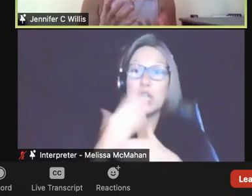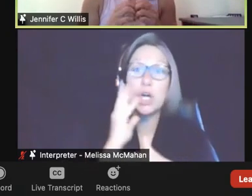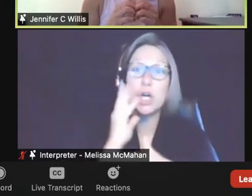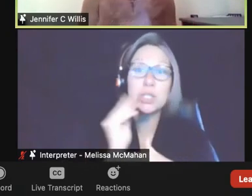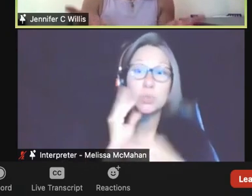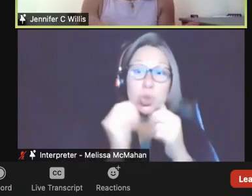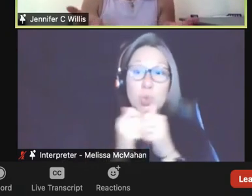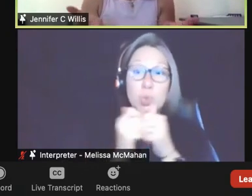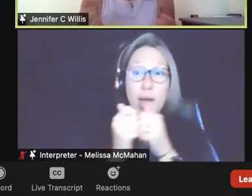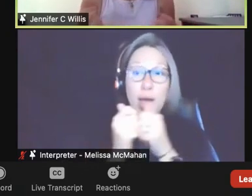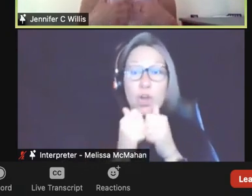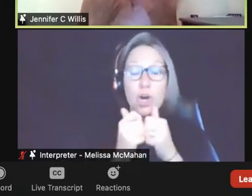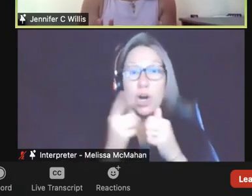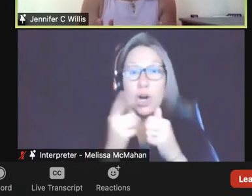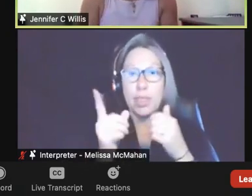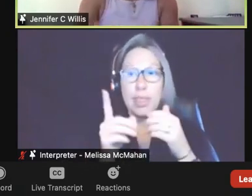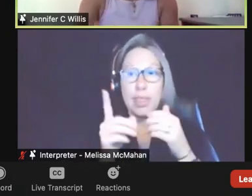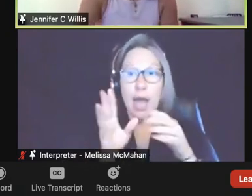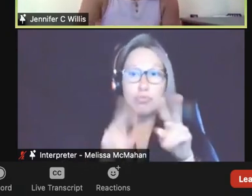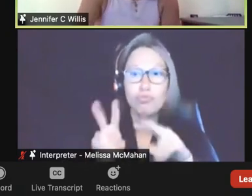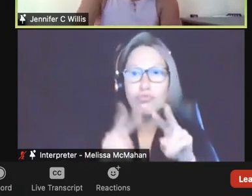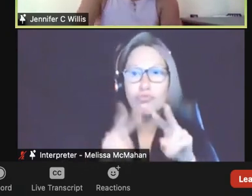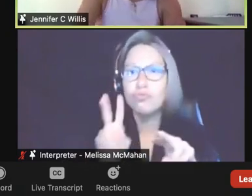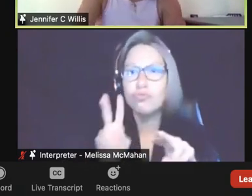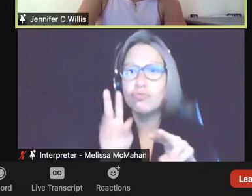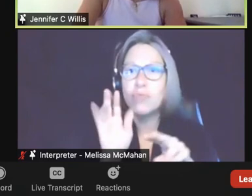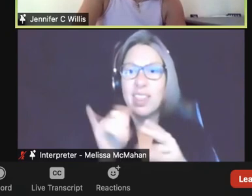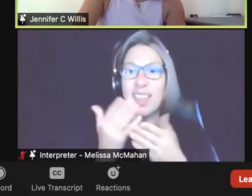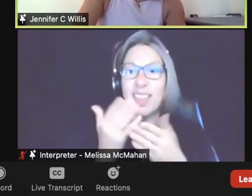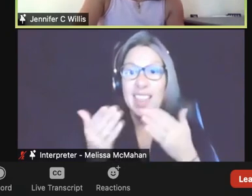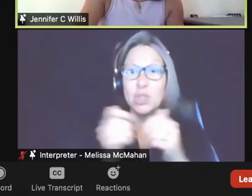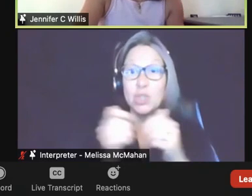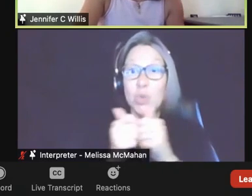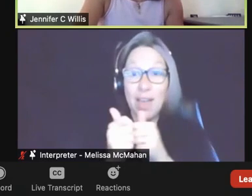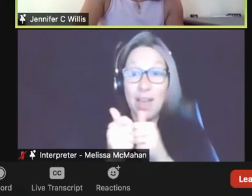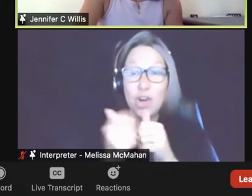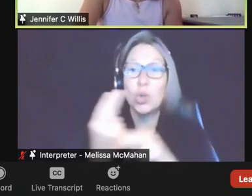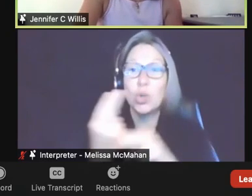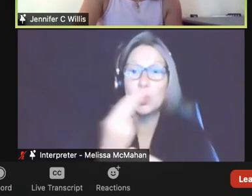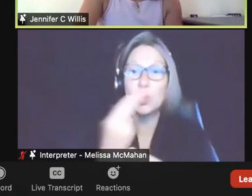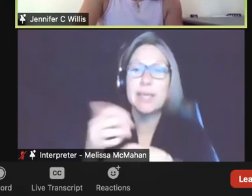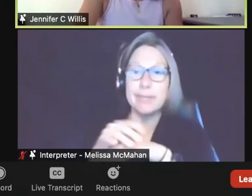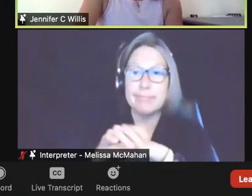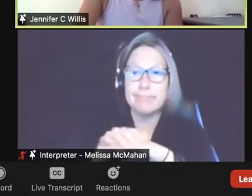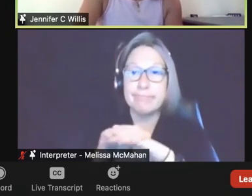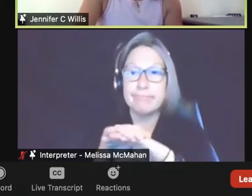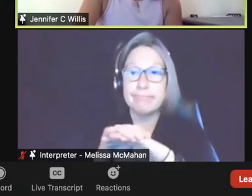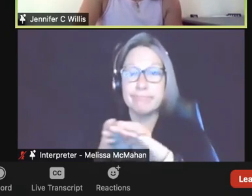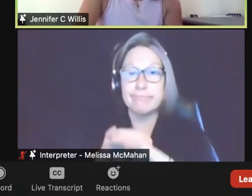together. Now they're exploring this item together, using hand under hand.